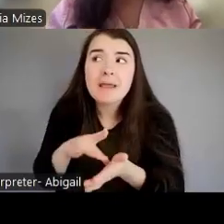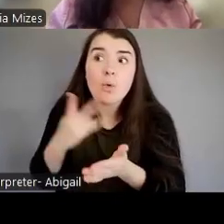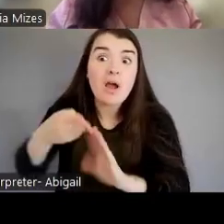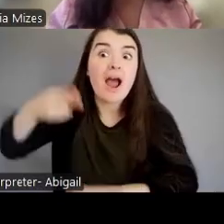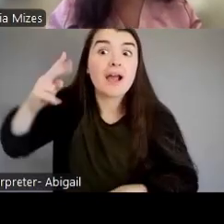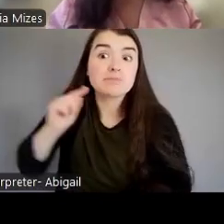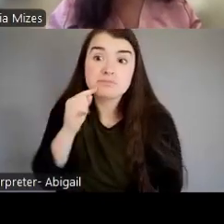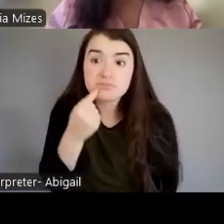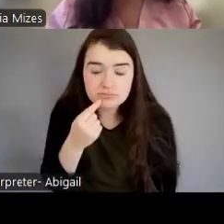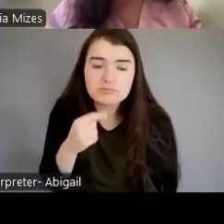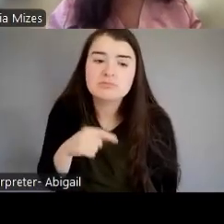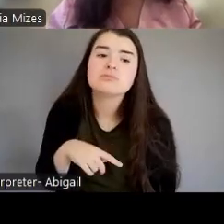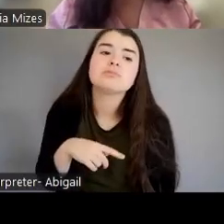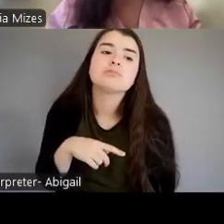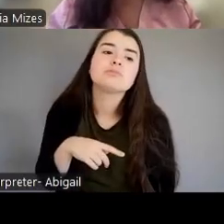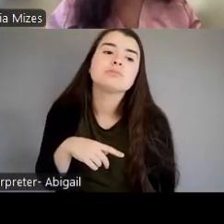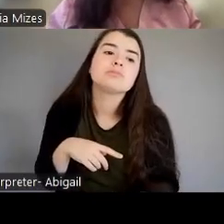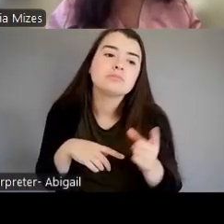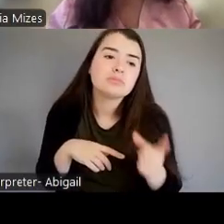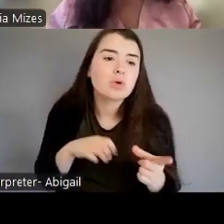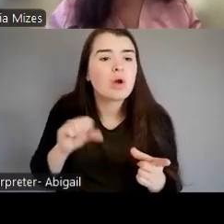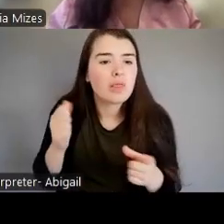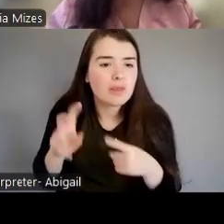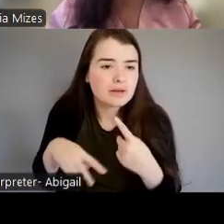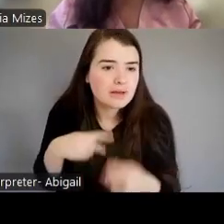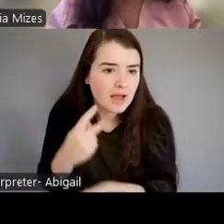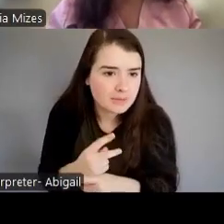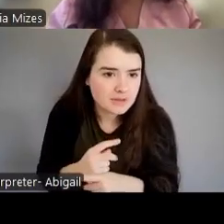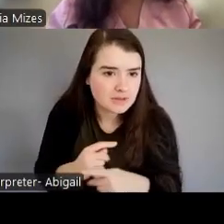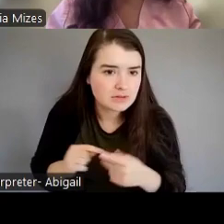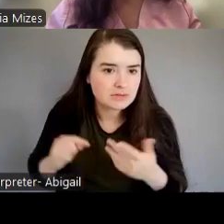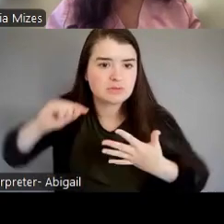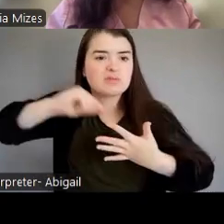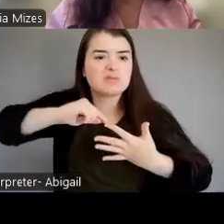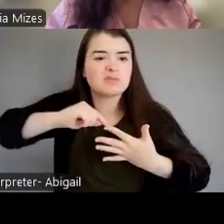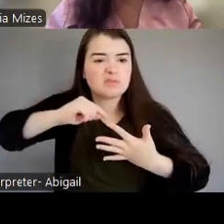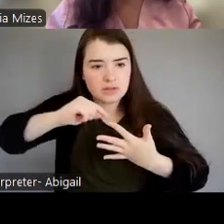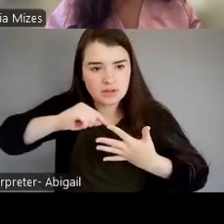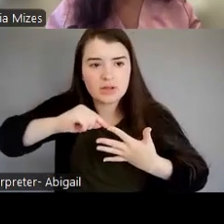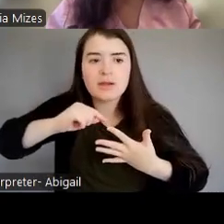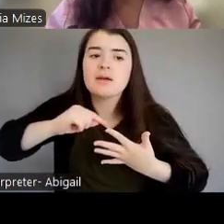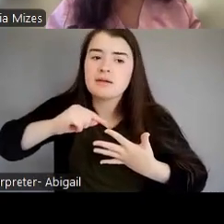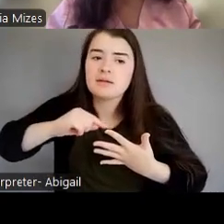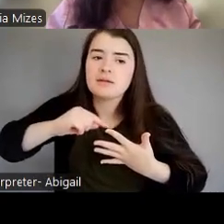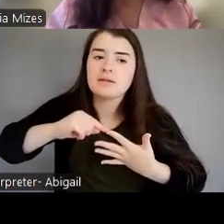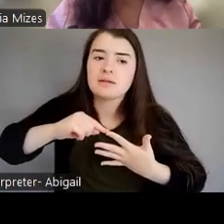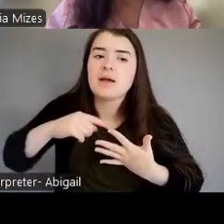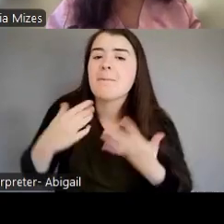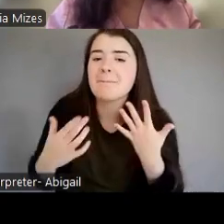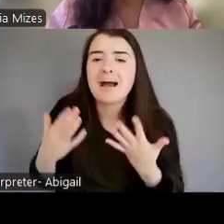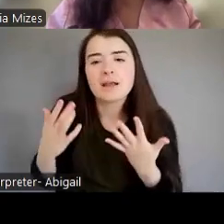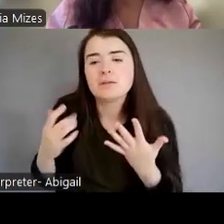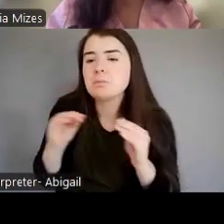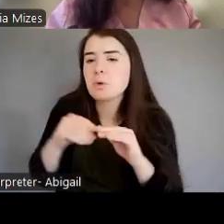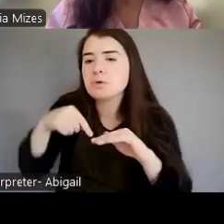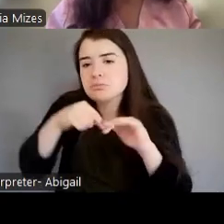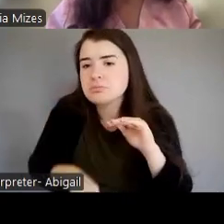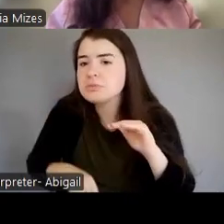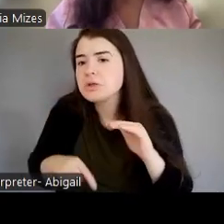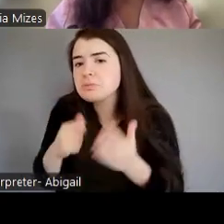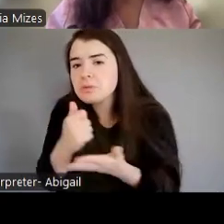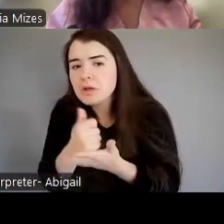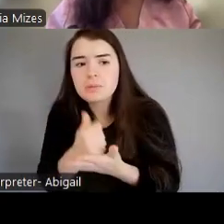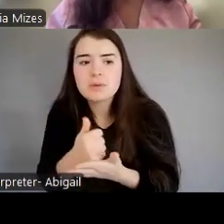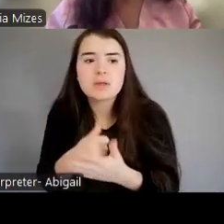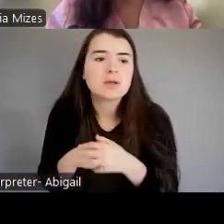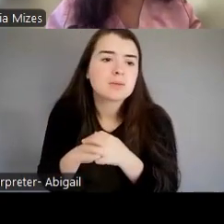steroids, or some of these other topicals like hermosine and vixaridine. In some cases, we'll do narrowband UVB phototherapy or PUVA. And